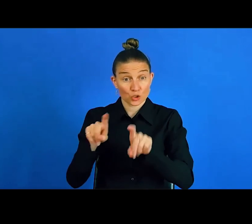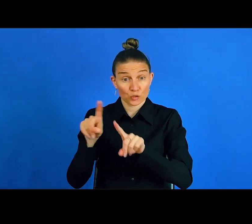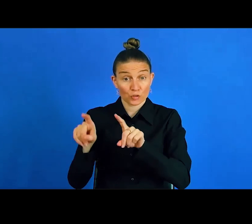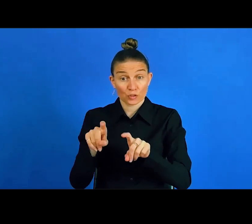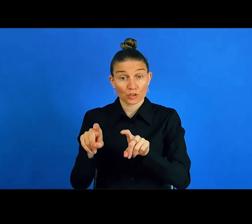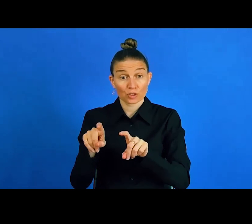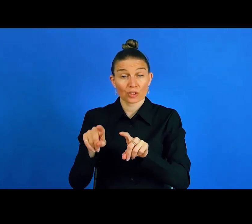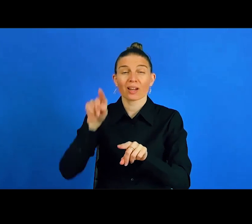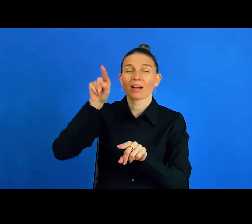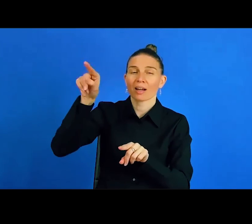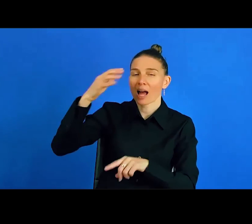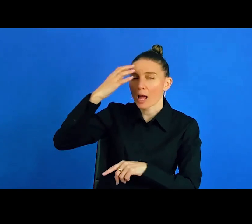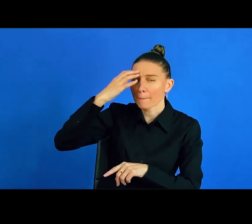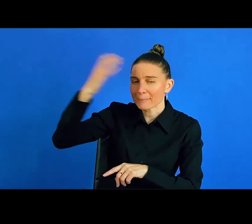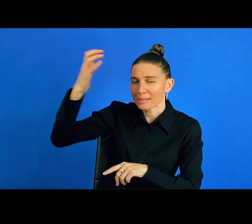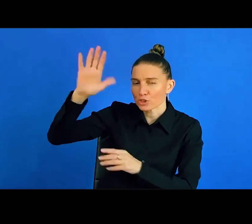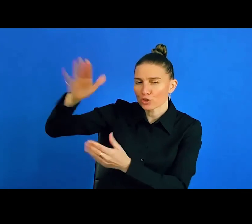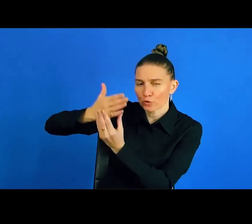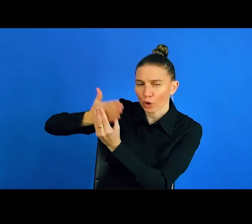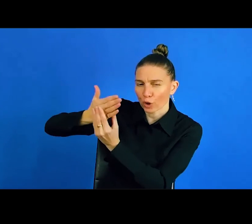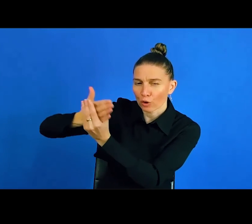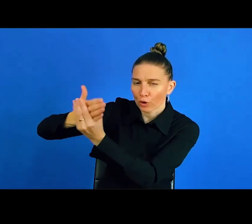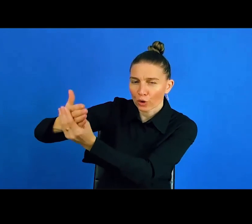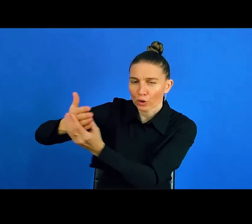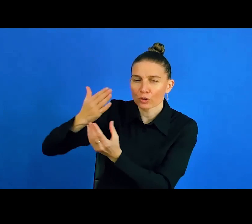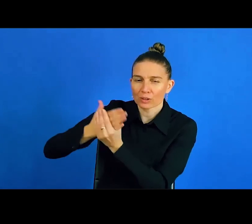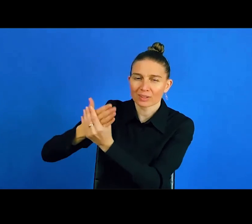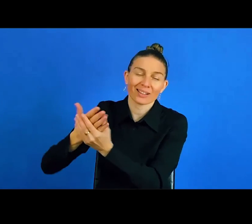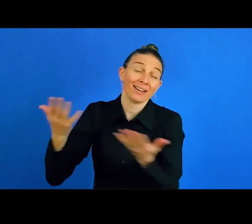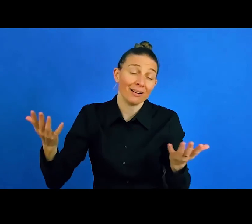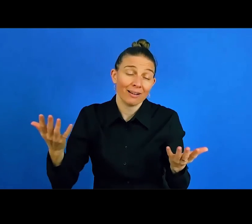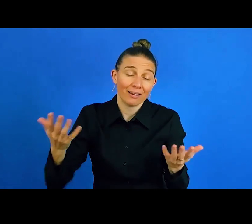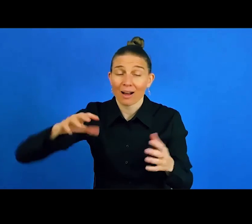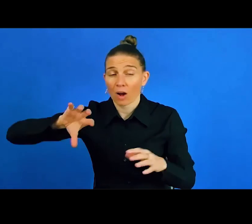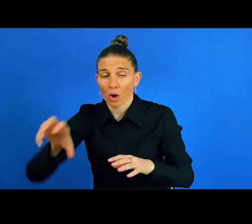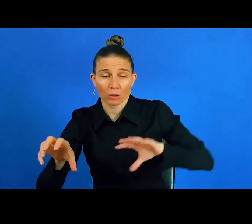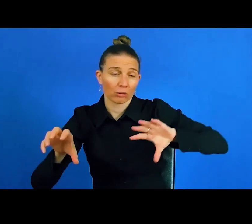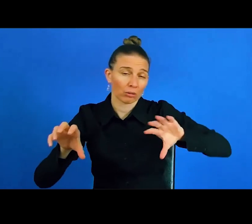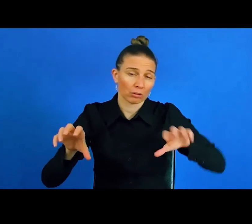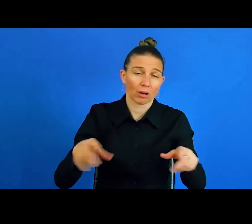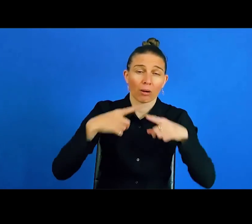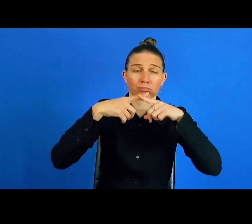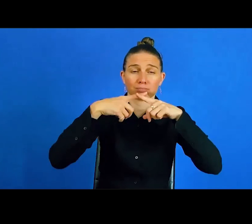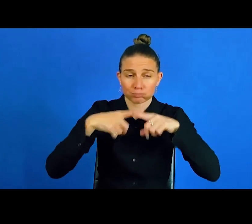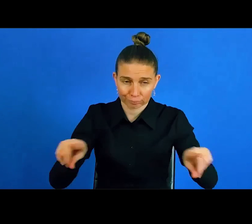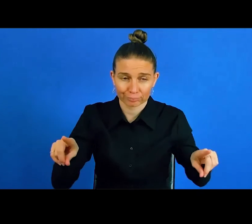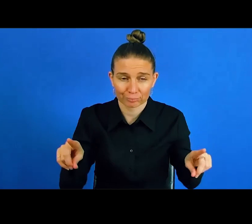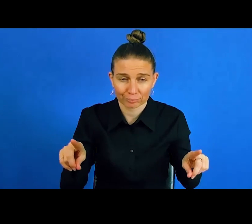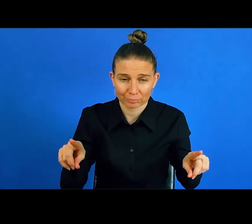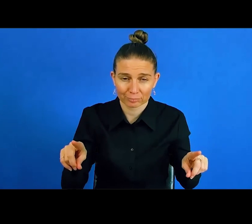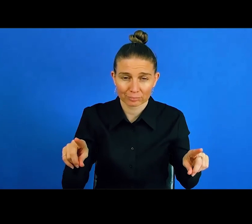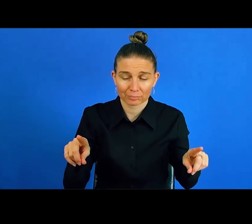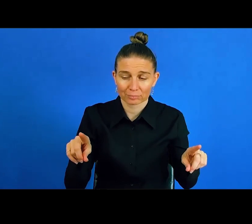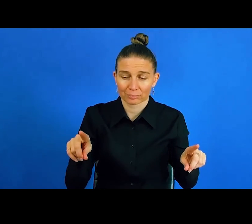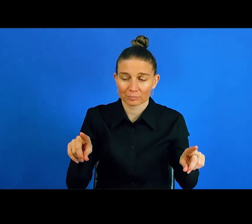administrative records. In many countries, I mean, there are big differences in the estimates coming from